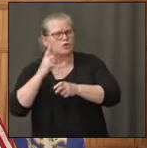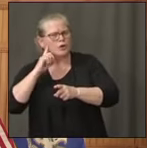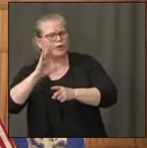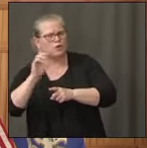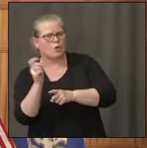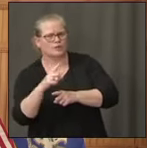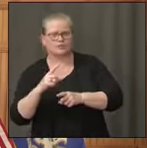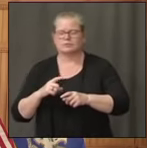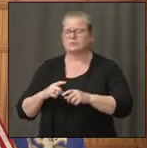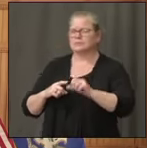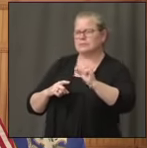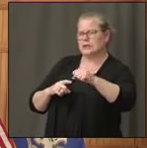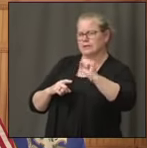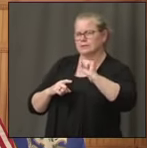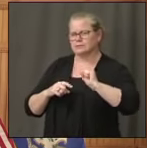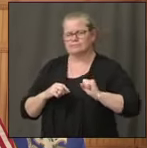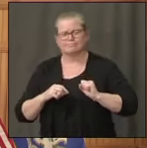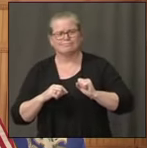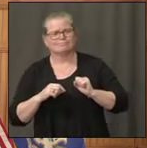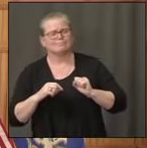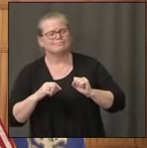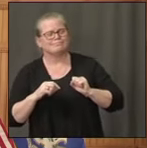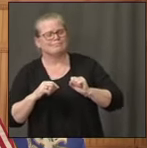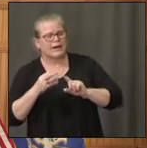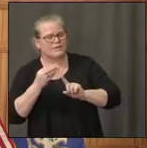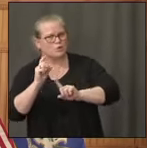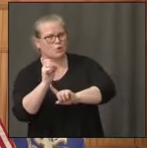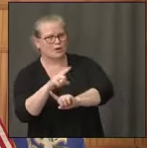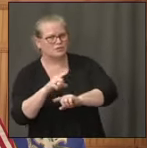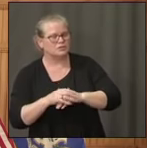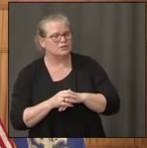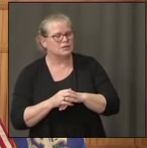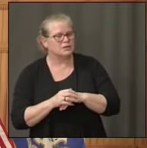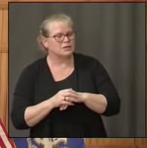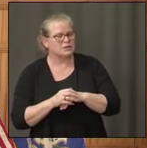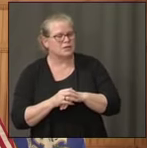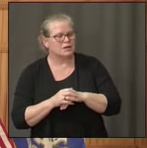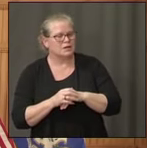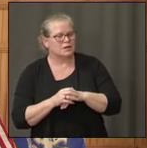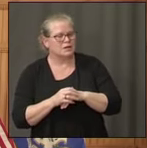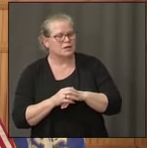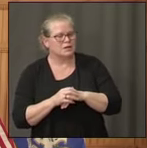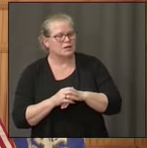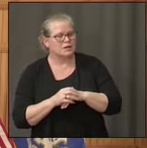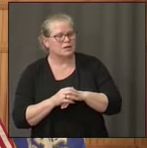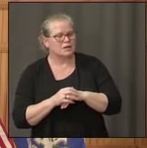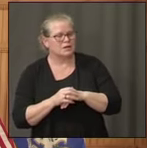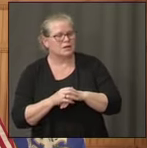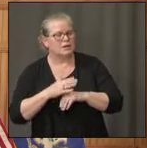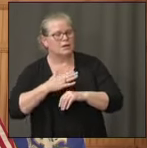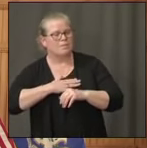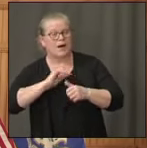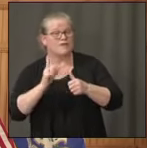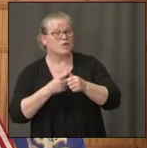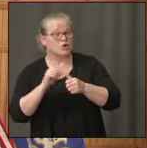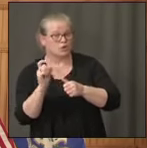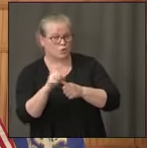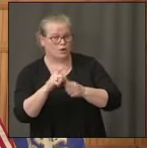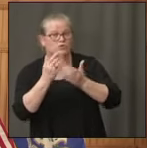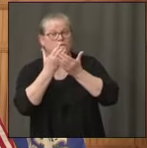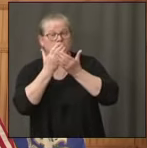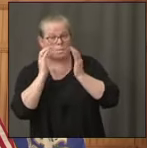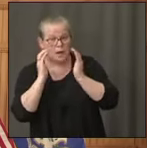Hi, I have a couple of questions for you. The first is regarding the masks, you know, as the data continues to improve, at least